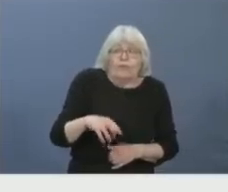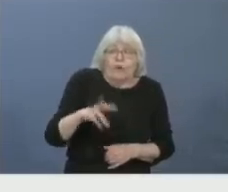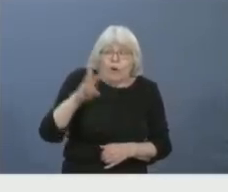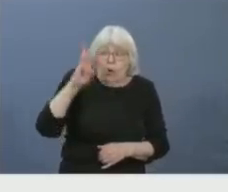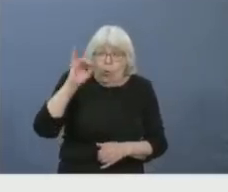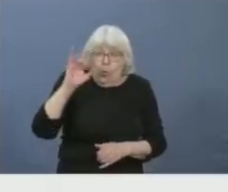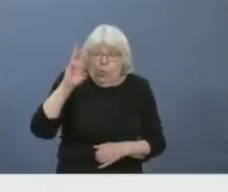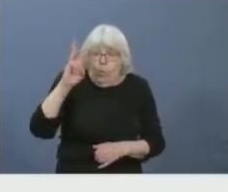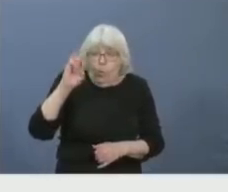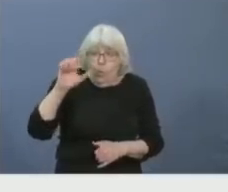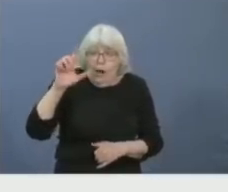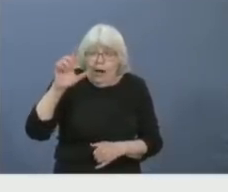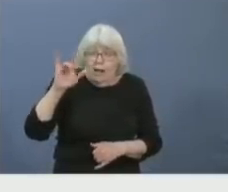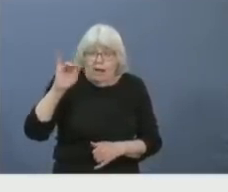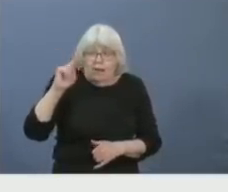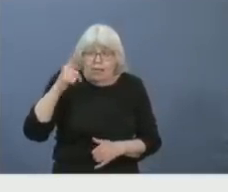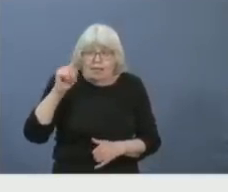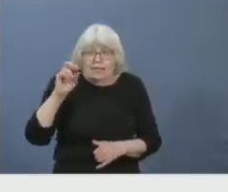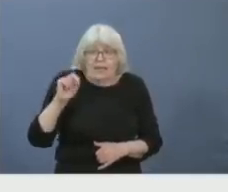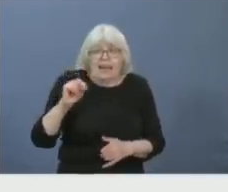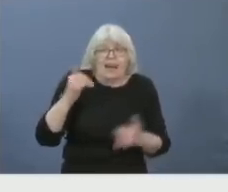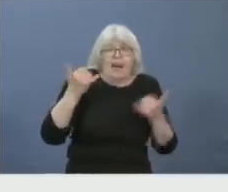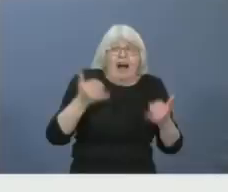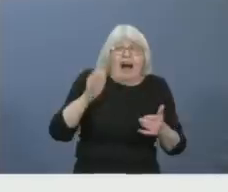air quality and steps they should take?